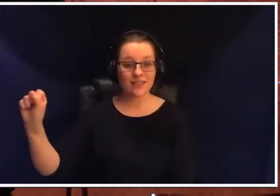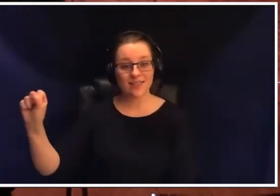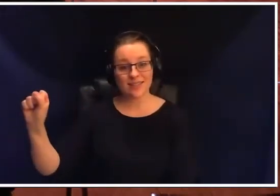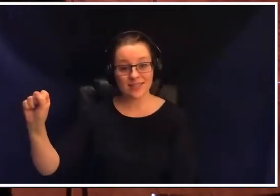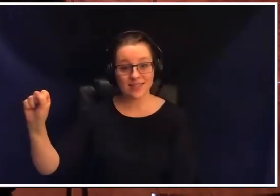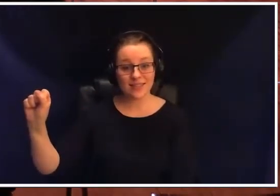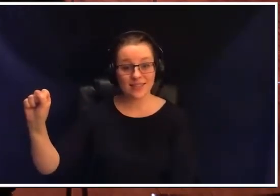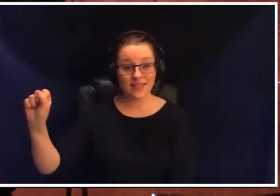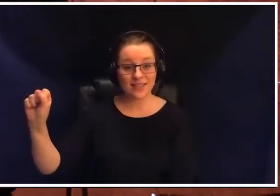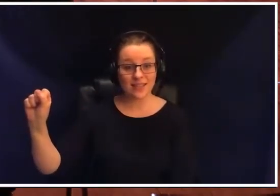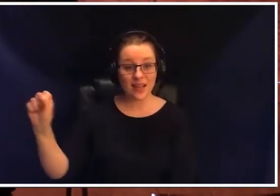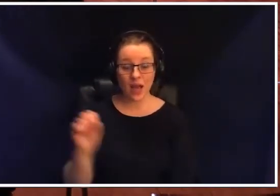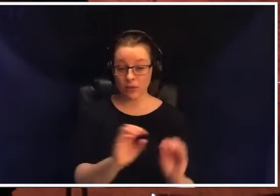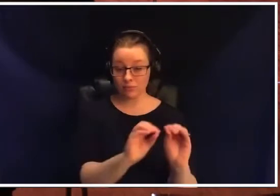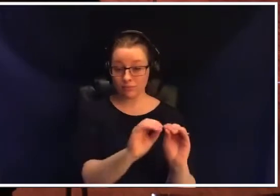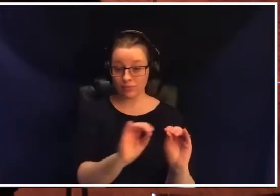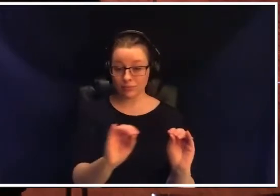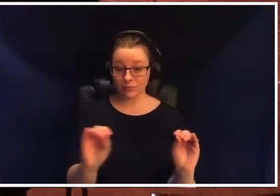Supercalifragilisticexpialidocious.